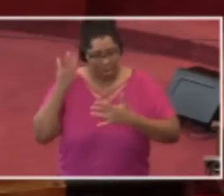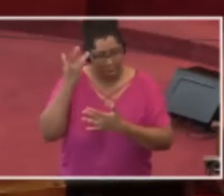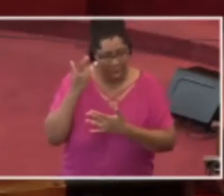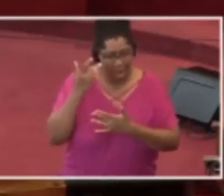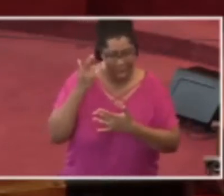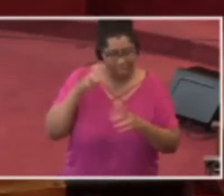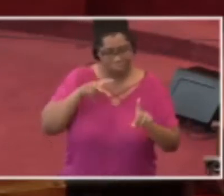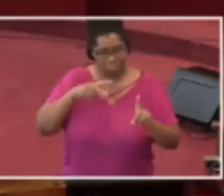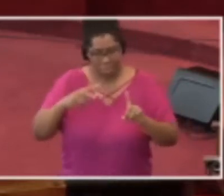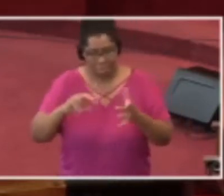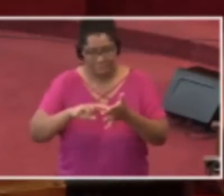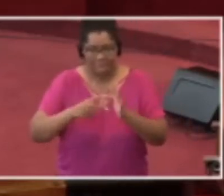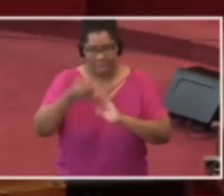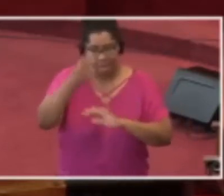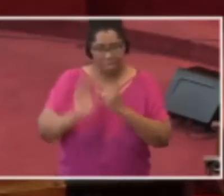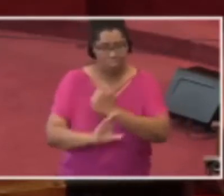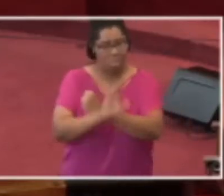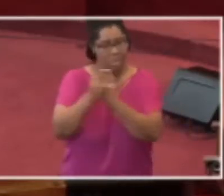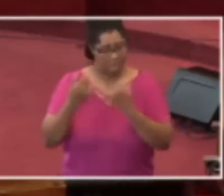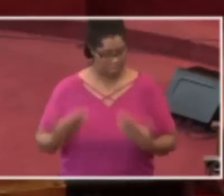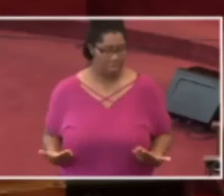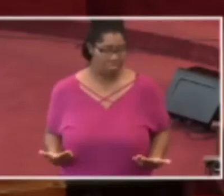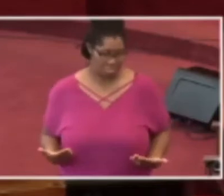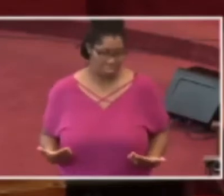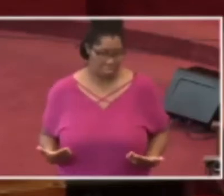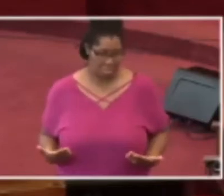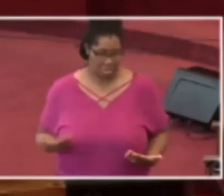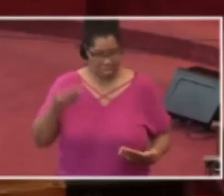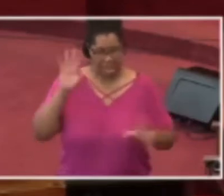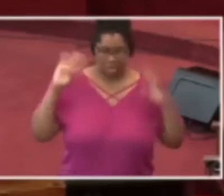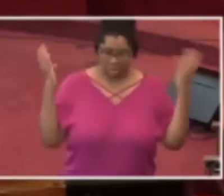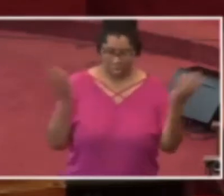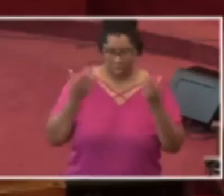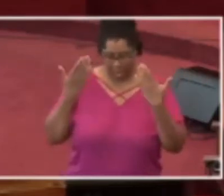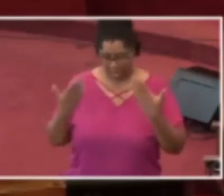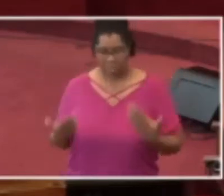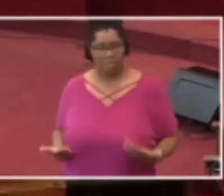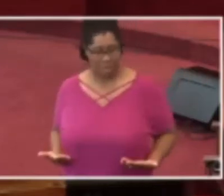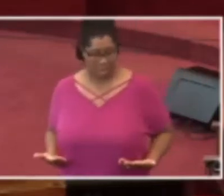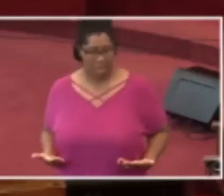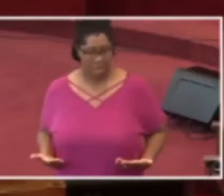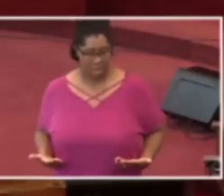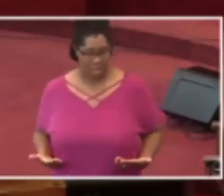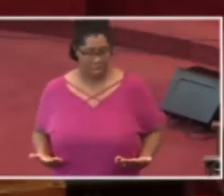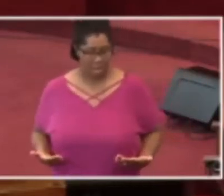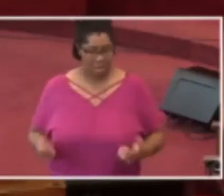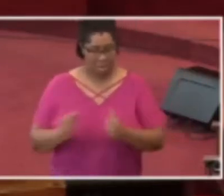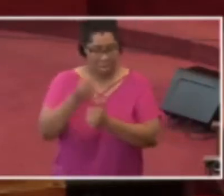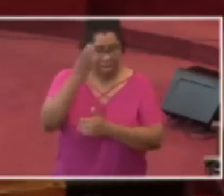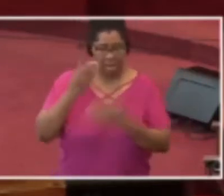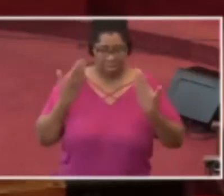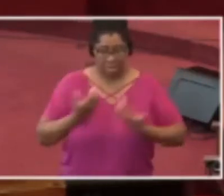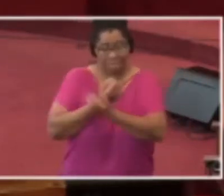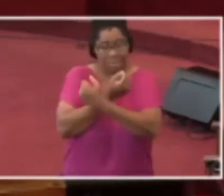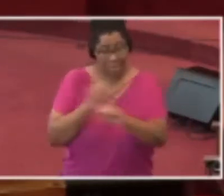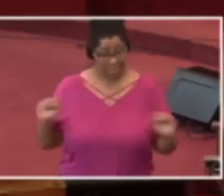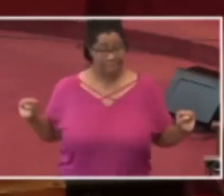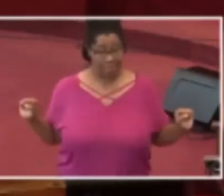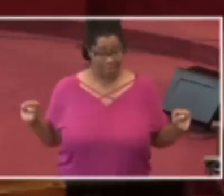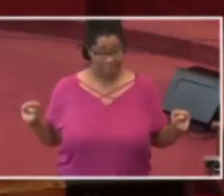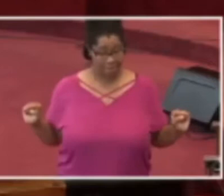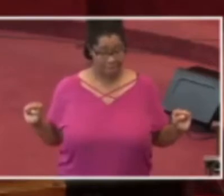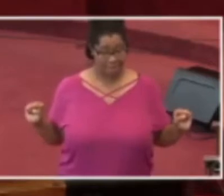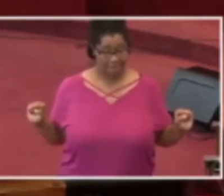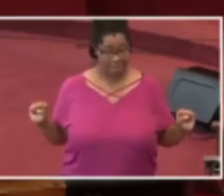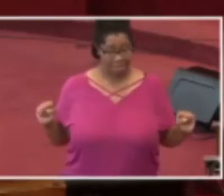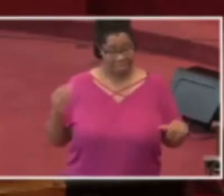that verse as God's protection, that he had me surrounded on every side. In God, I am secure. I thought of him